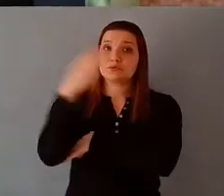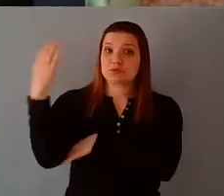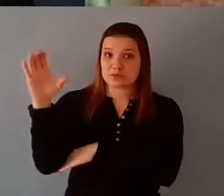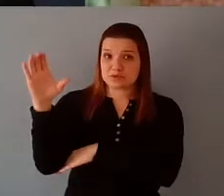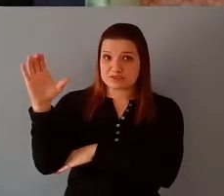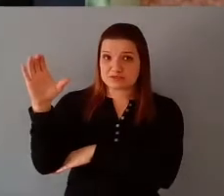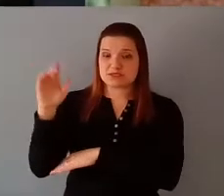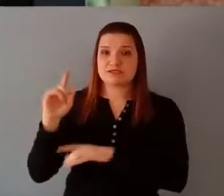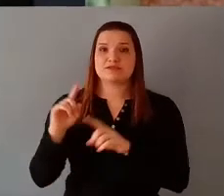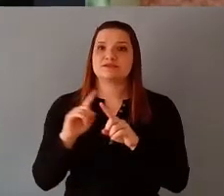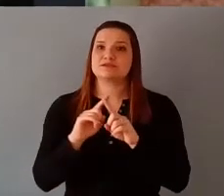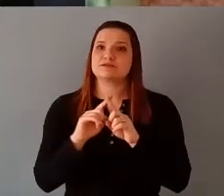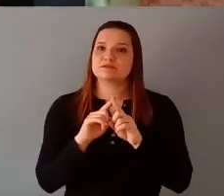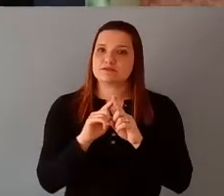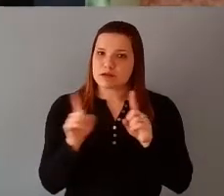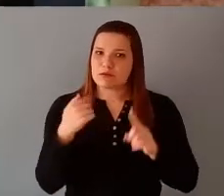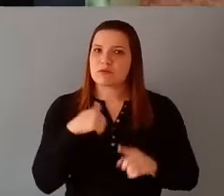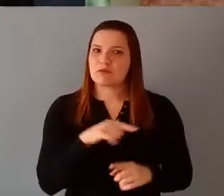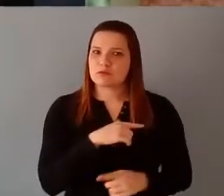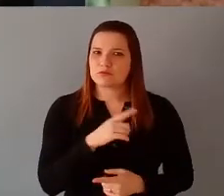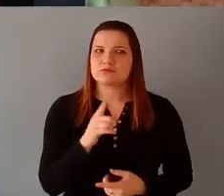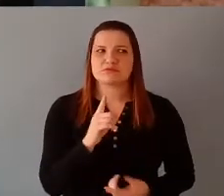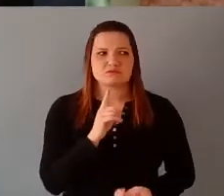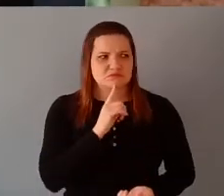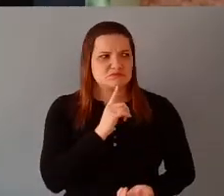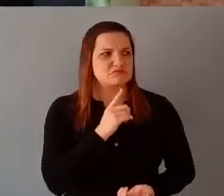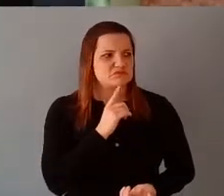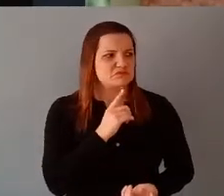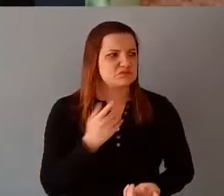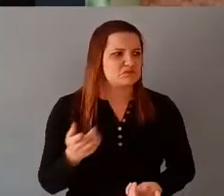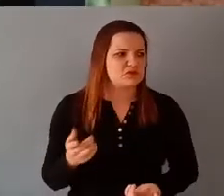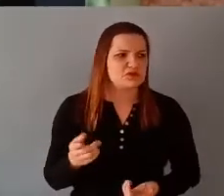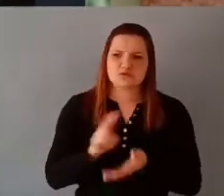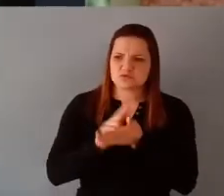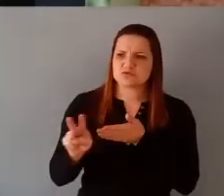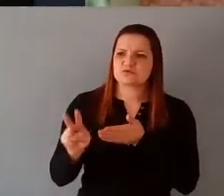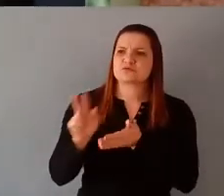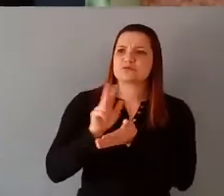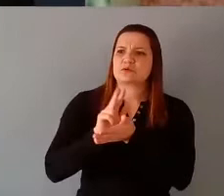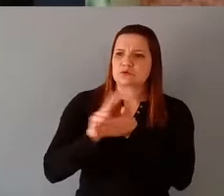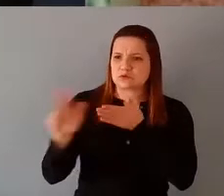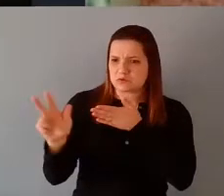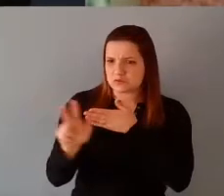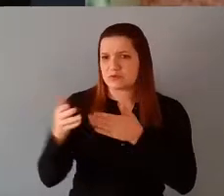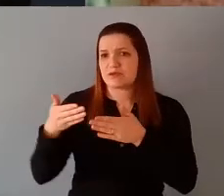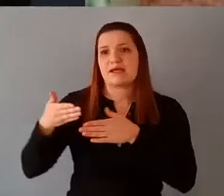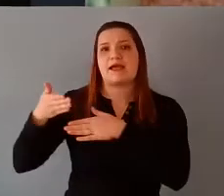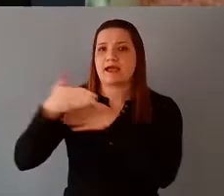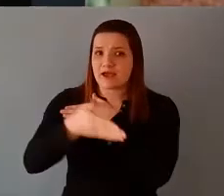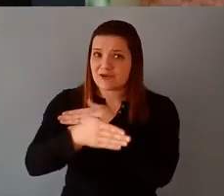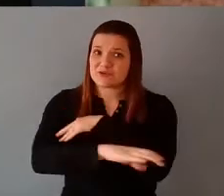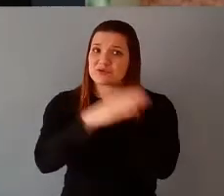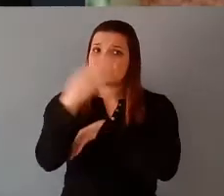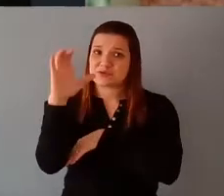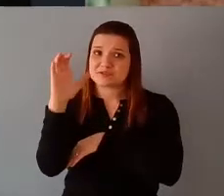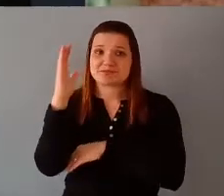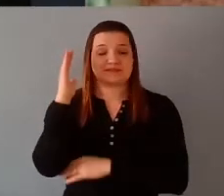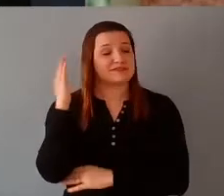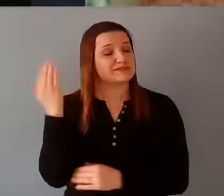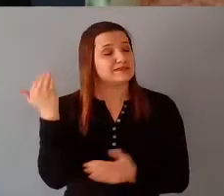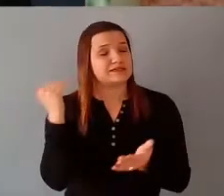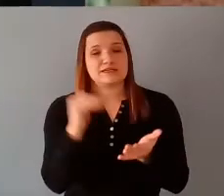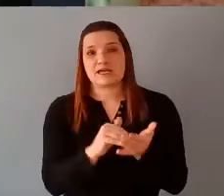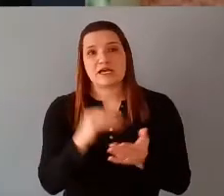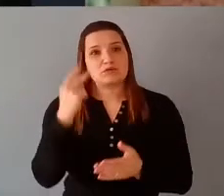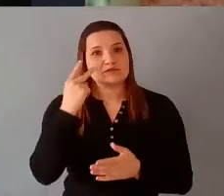we're pretty certain that, again, 2-3 weeks out from Christmas we're going to see another huge